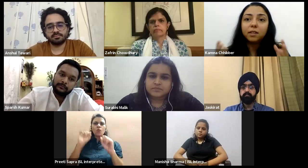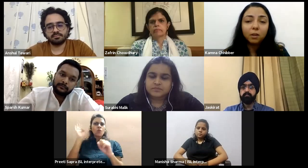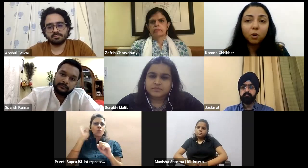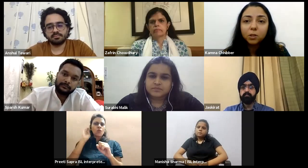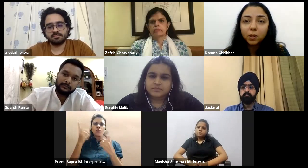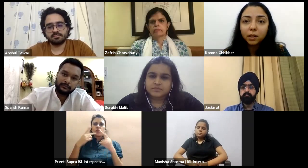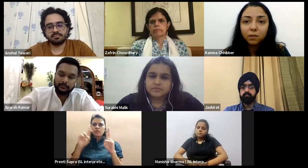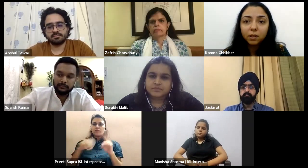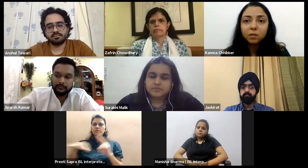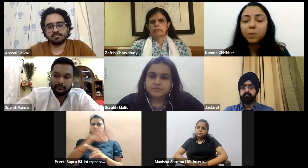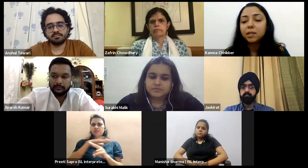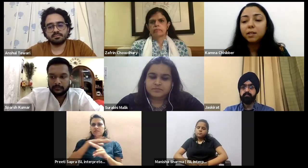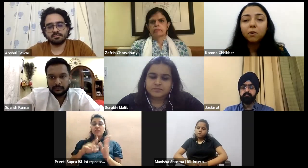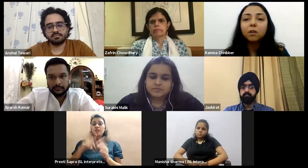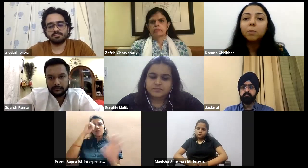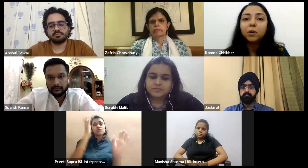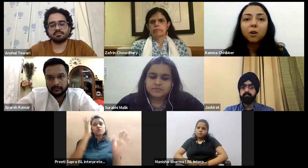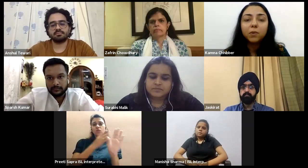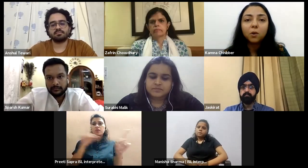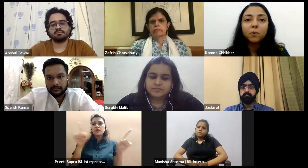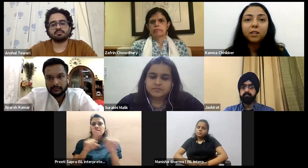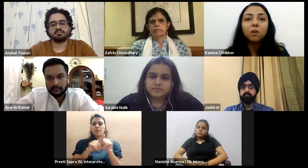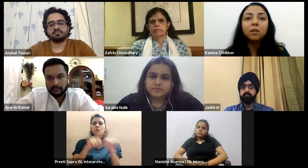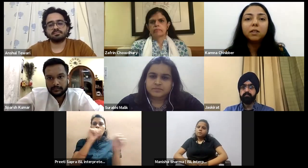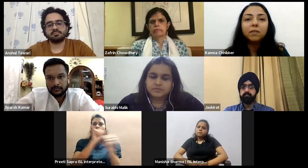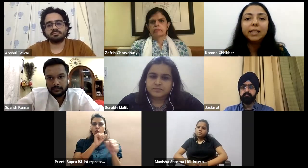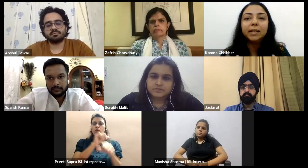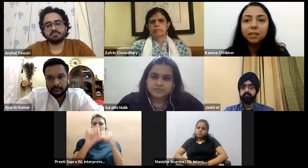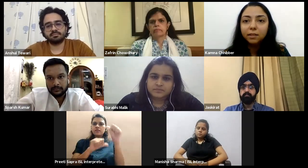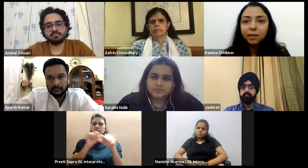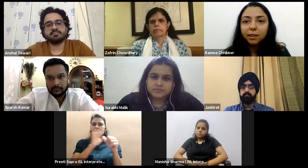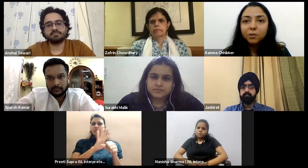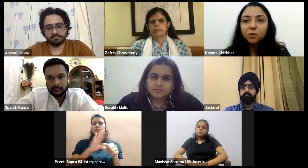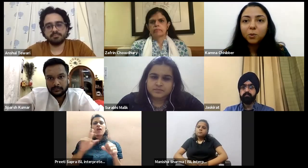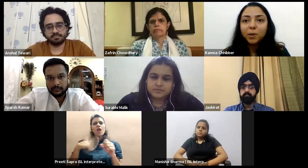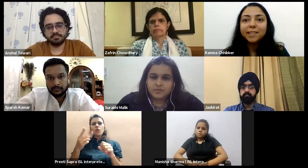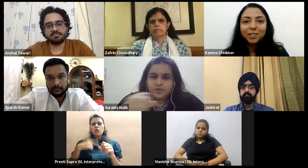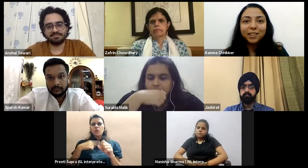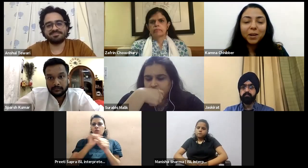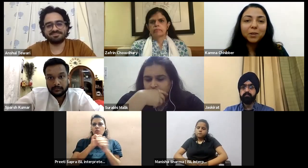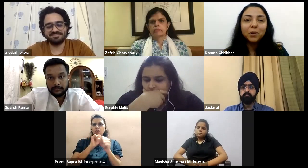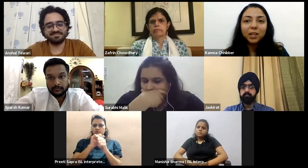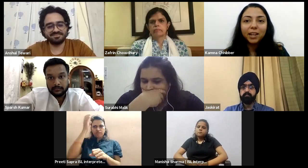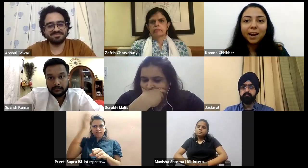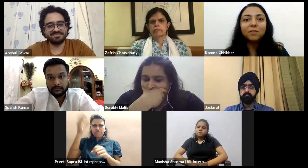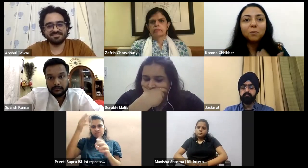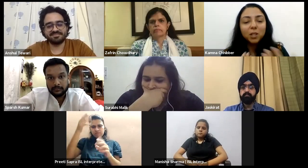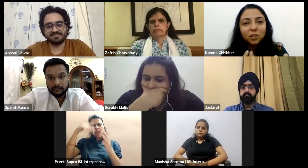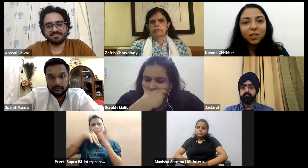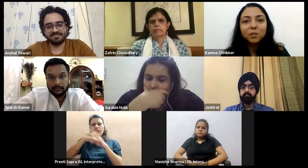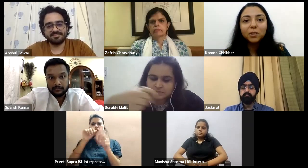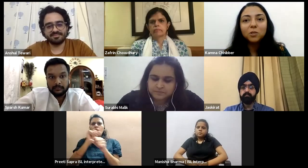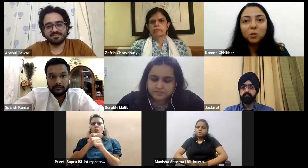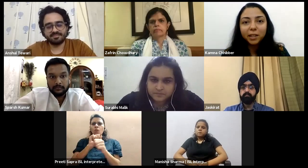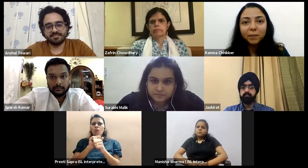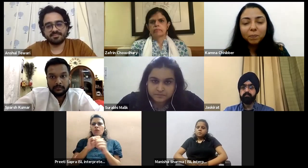He's done enormous work even in this space, and he talked about how we are all very cognitively lazy. So essentially, when you're looking at information